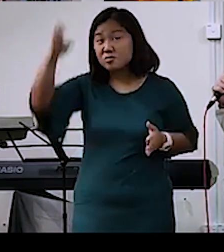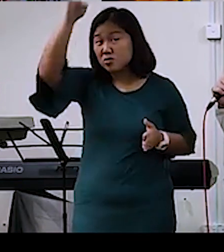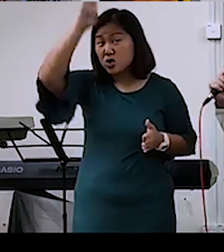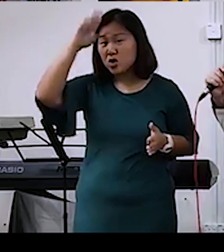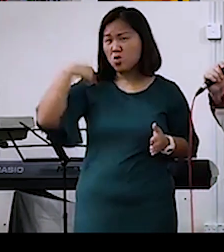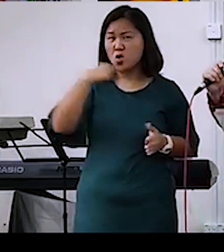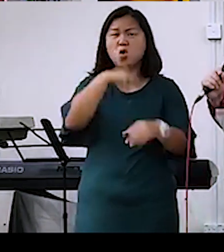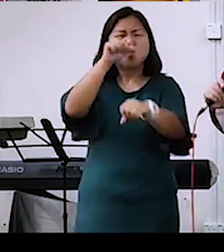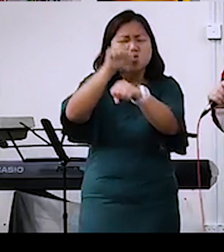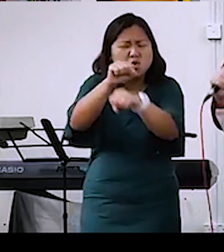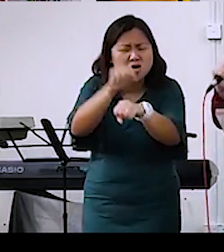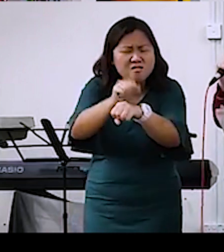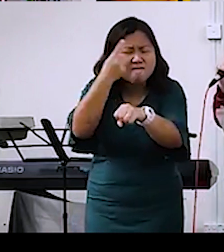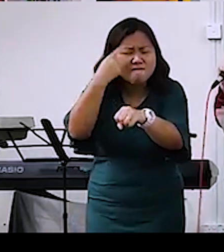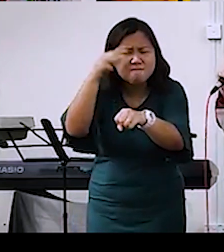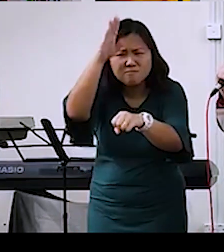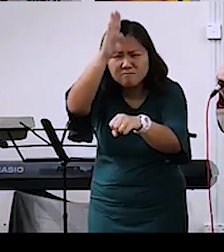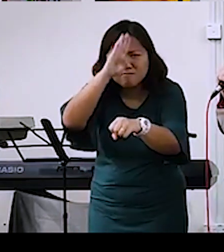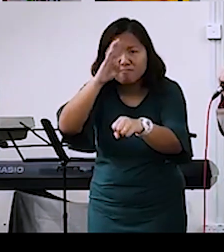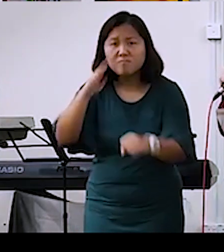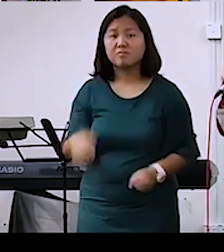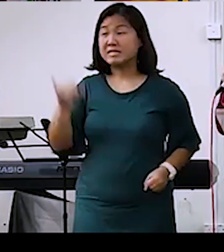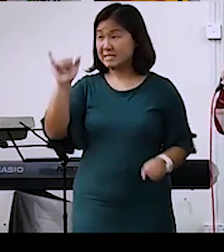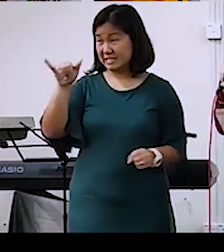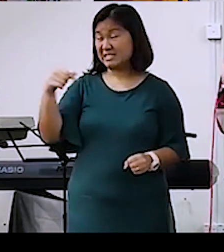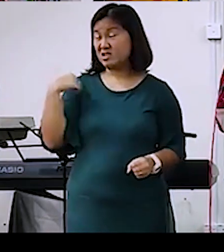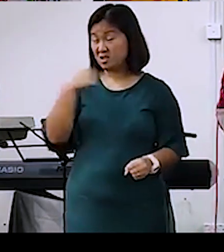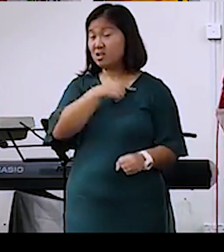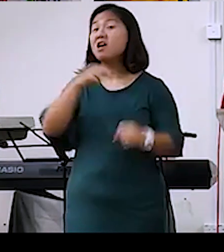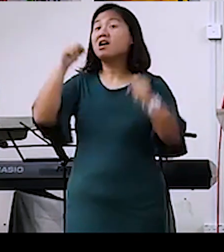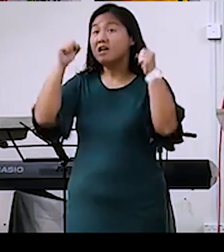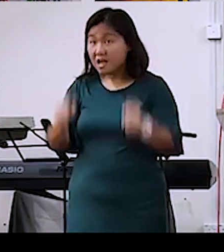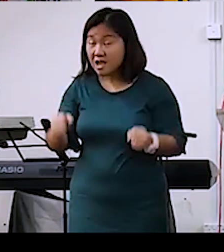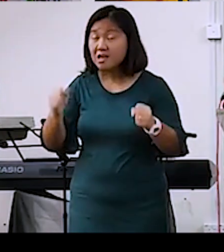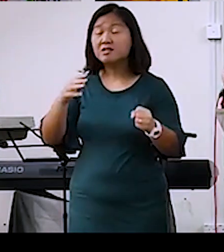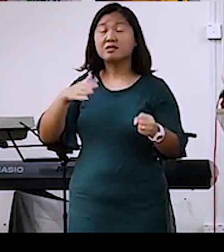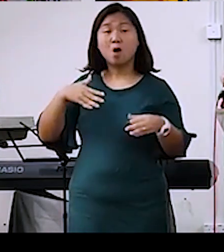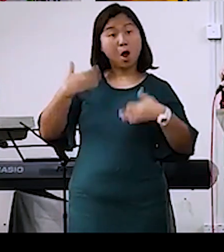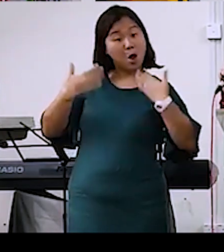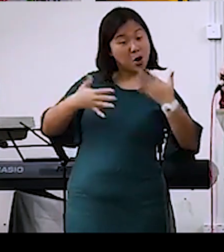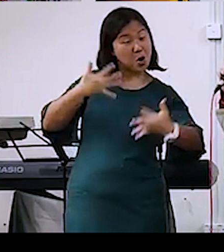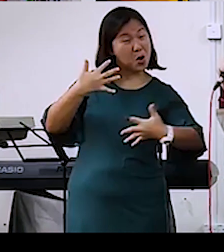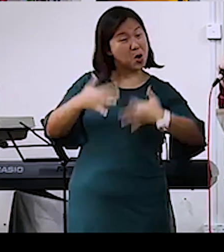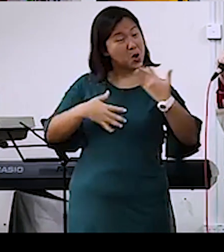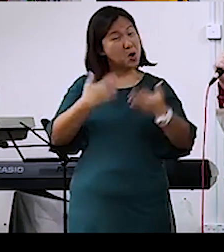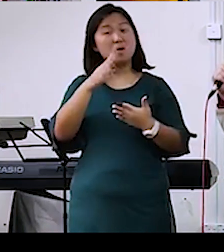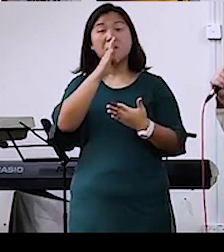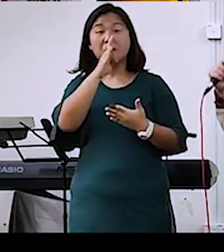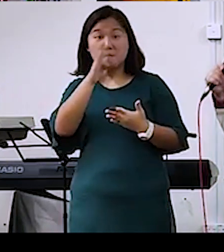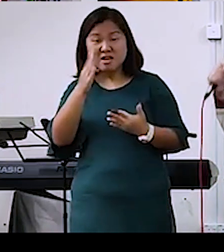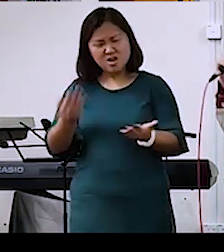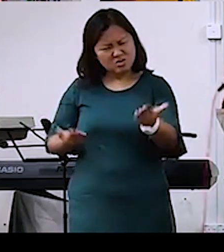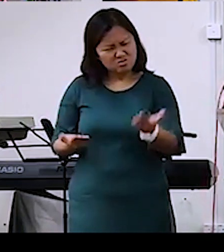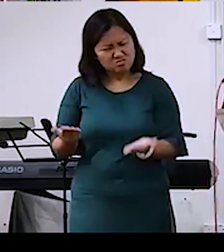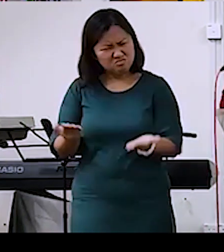of God. We need to also enjoy. Everybody say, yes, enjoy. Yes, you can enjoy. Enjoy, yes, enjoy being a servant